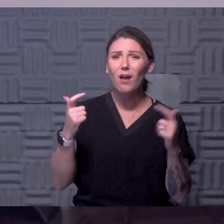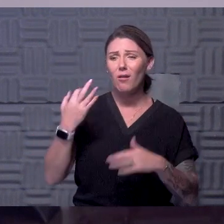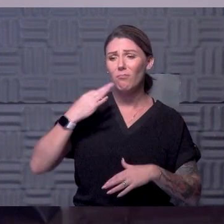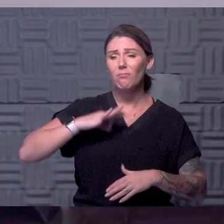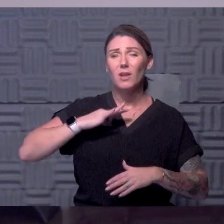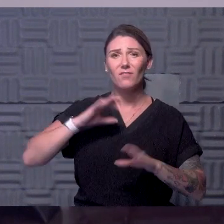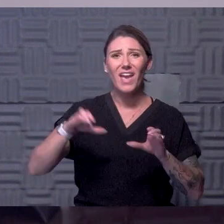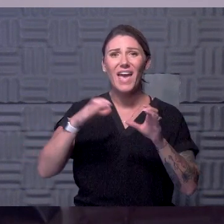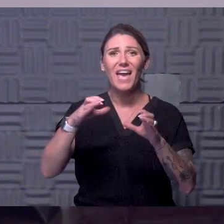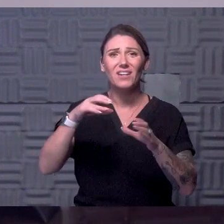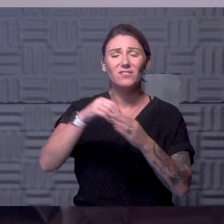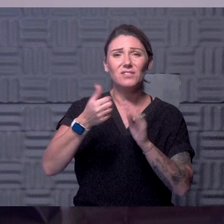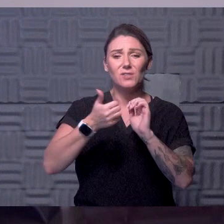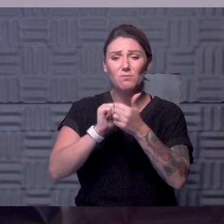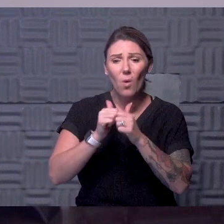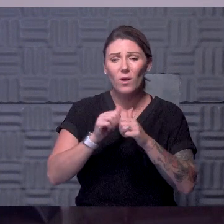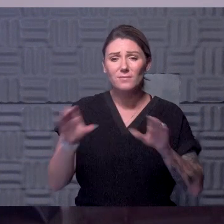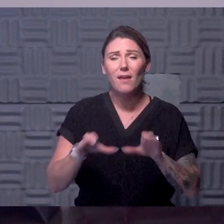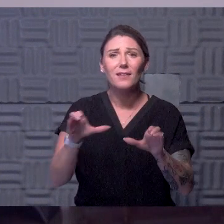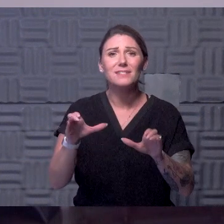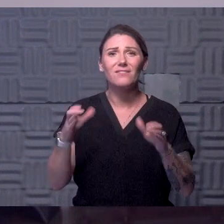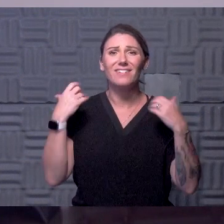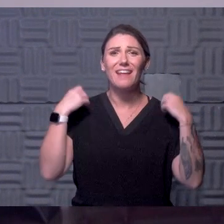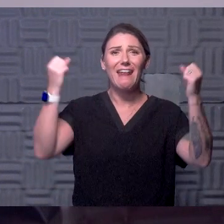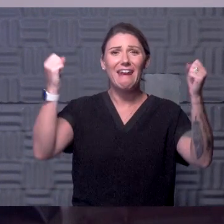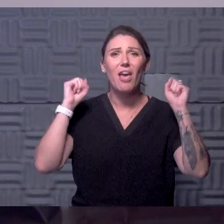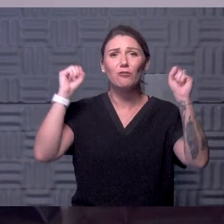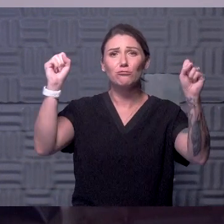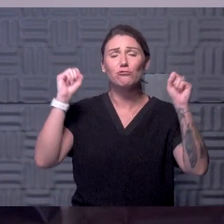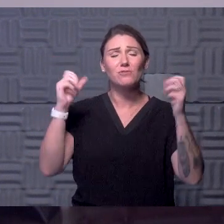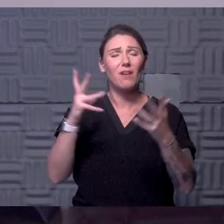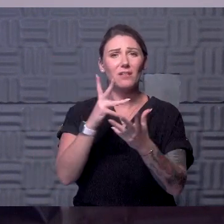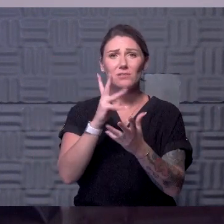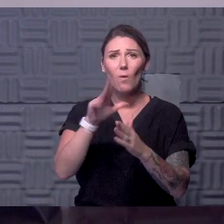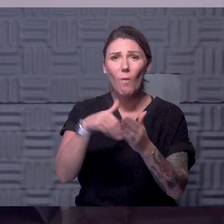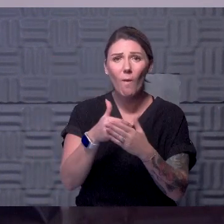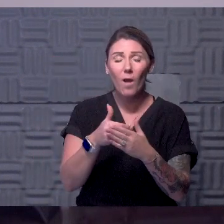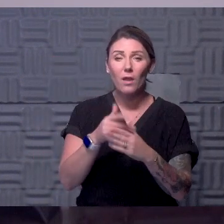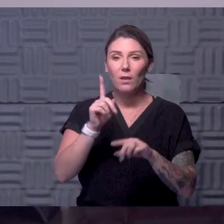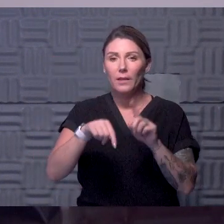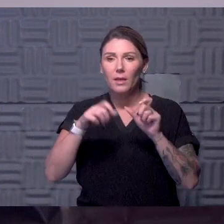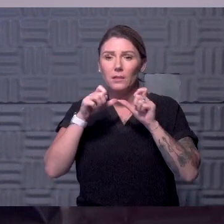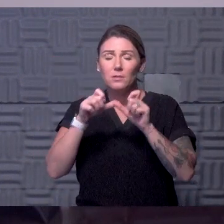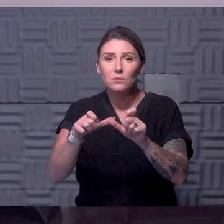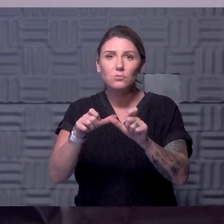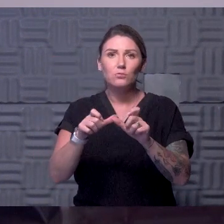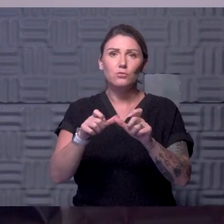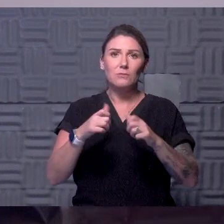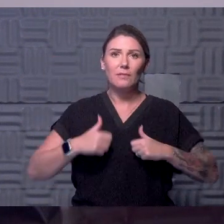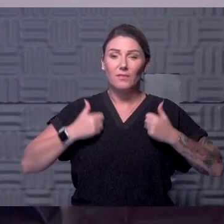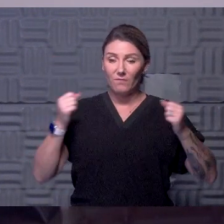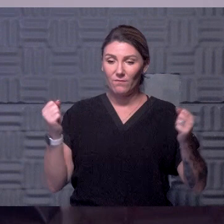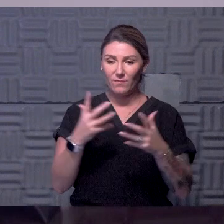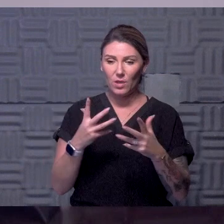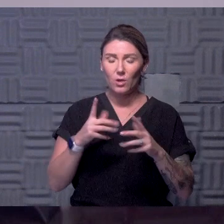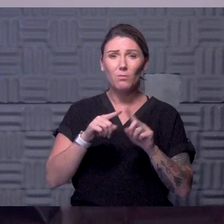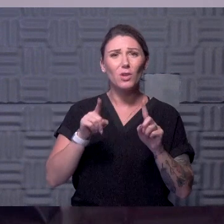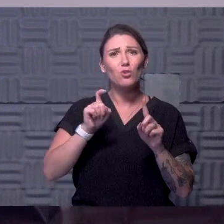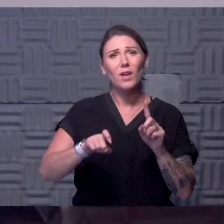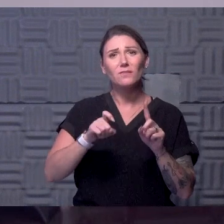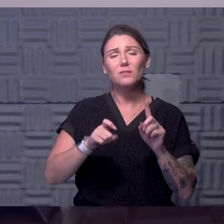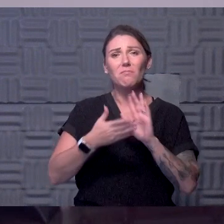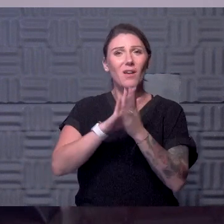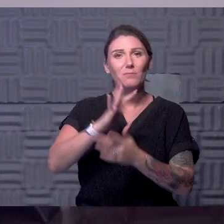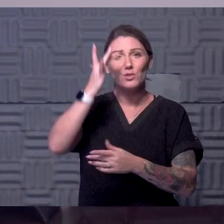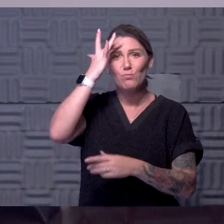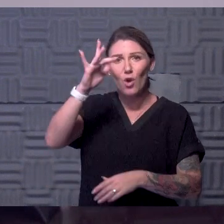active in sports, activities, and exercise, and we cannot continue to live in fear. We just have to get smarter and smarter, and